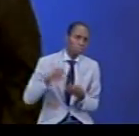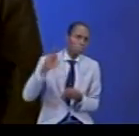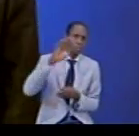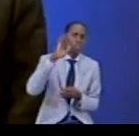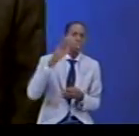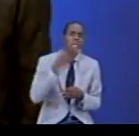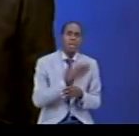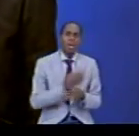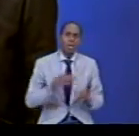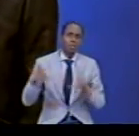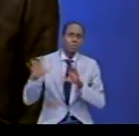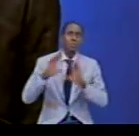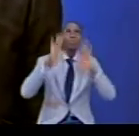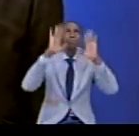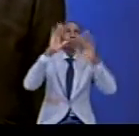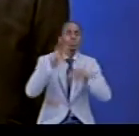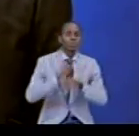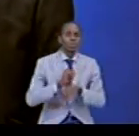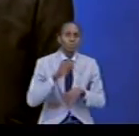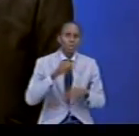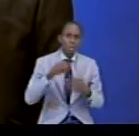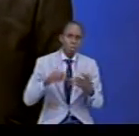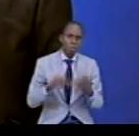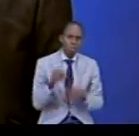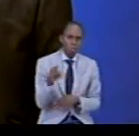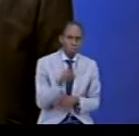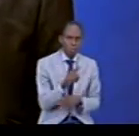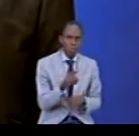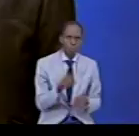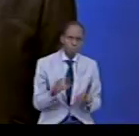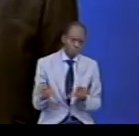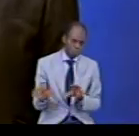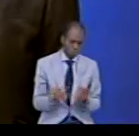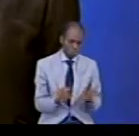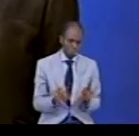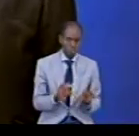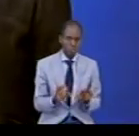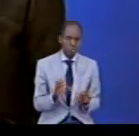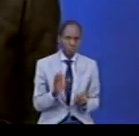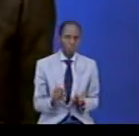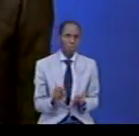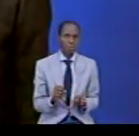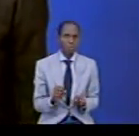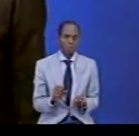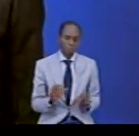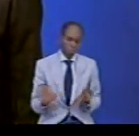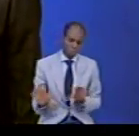work at Miracles among you the OS present tense